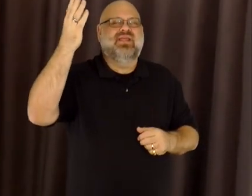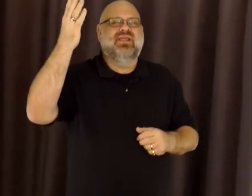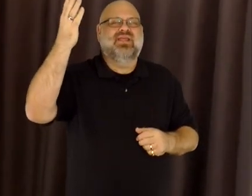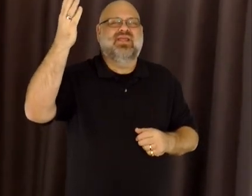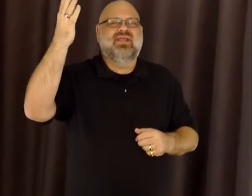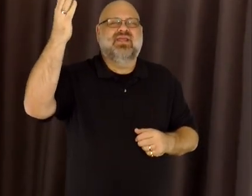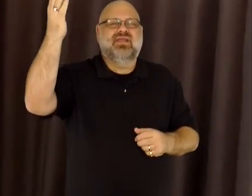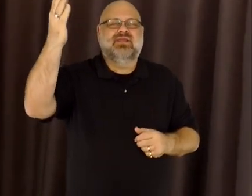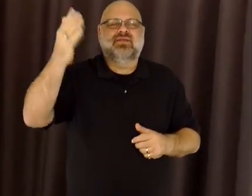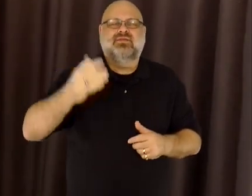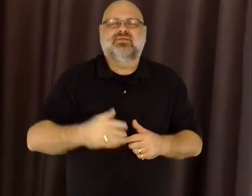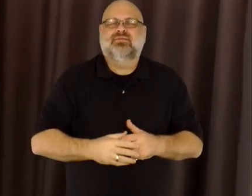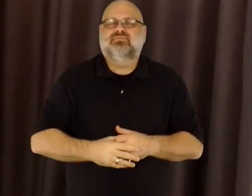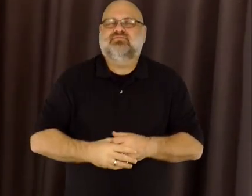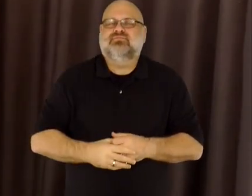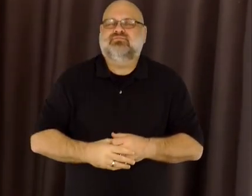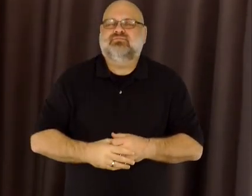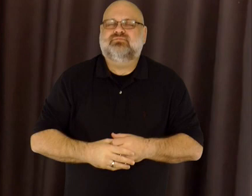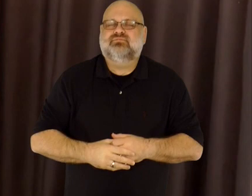only.